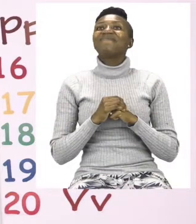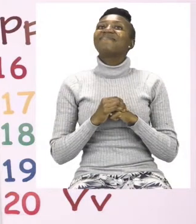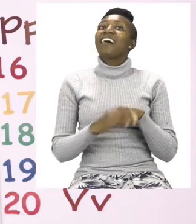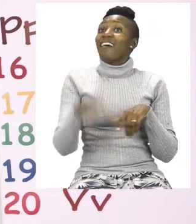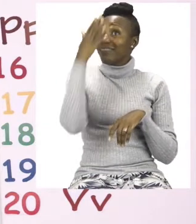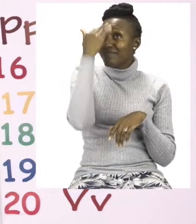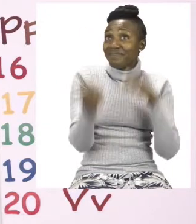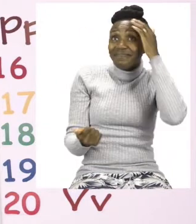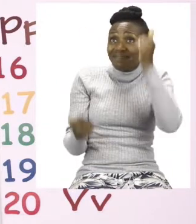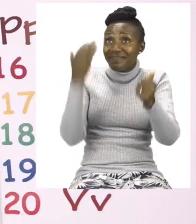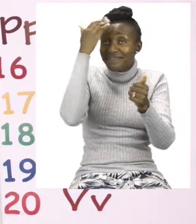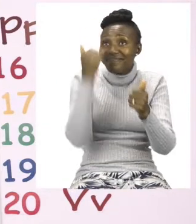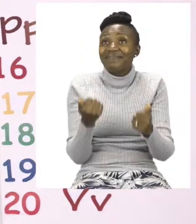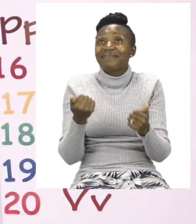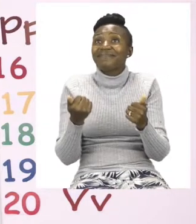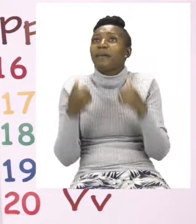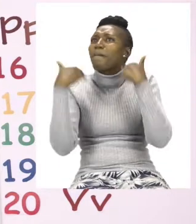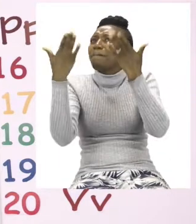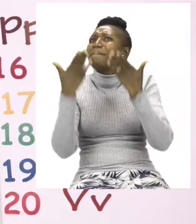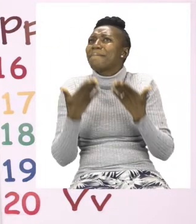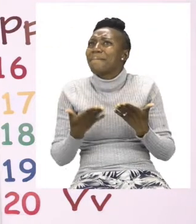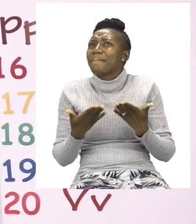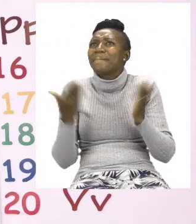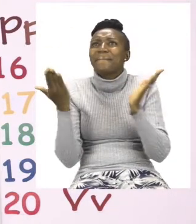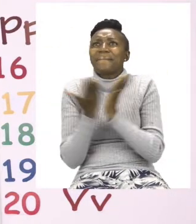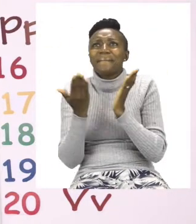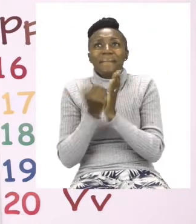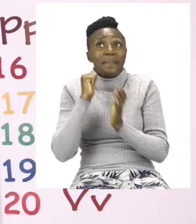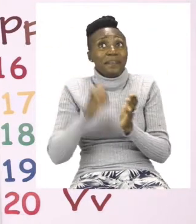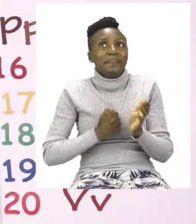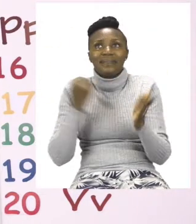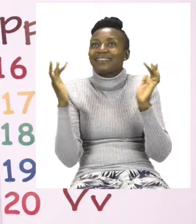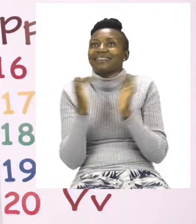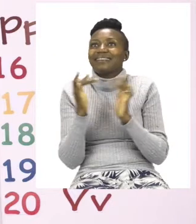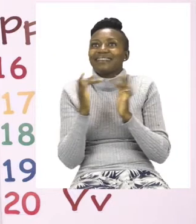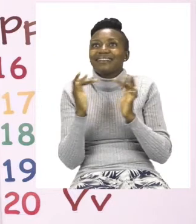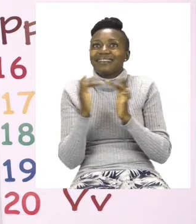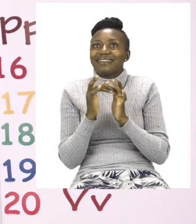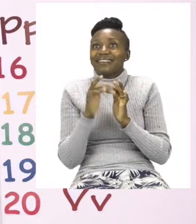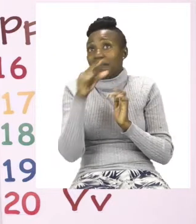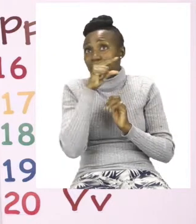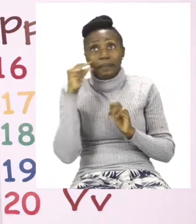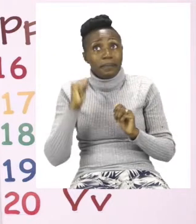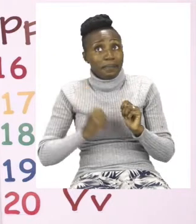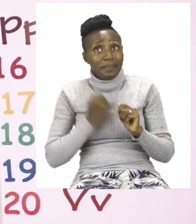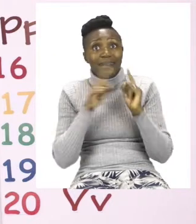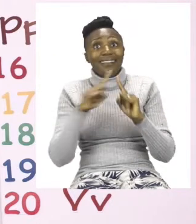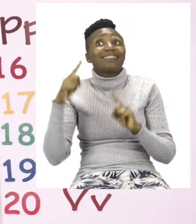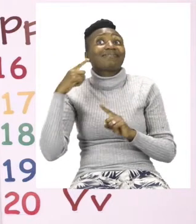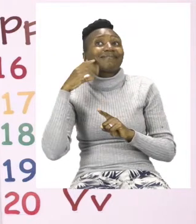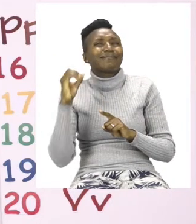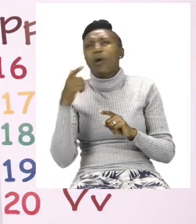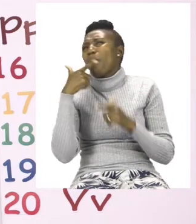Hello everyone and welcome to My Zone Online School. My name is Teacher Mutsa and thank you